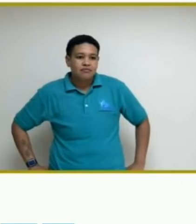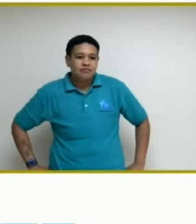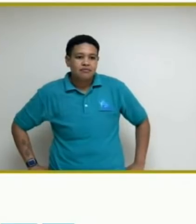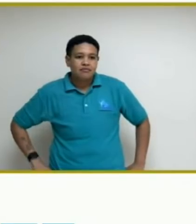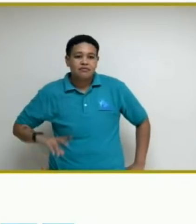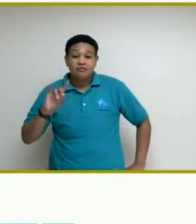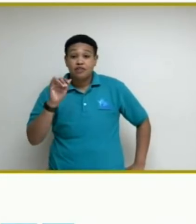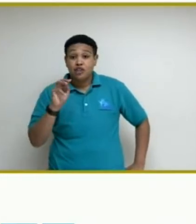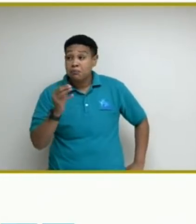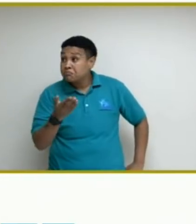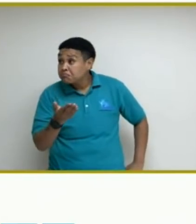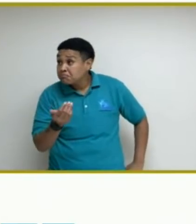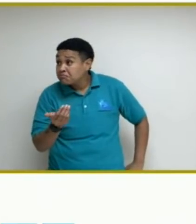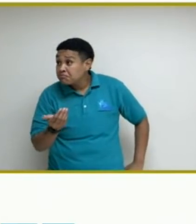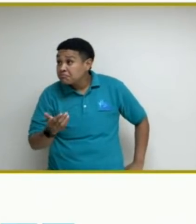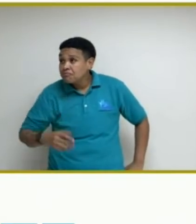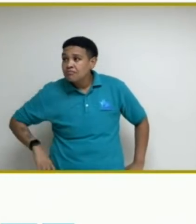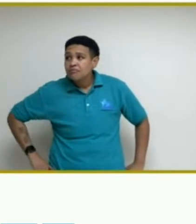Dion?